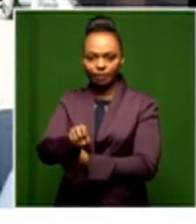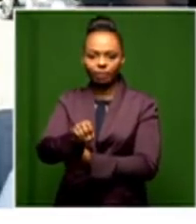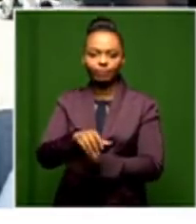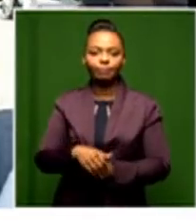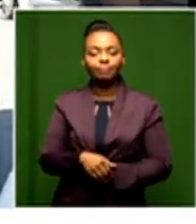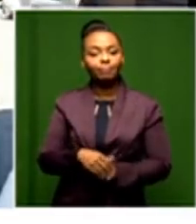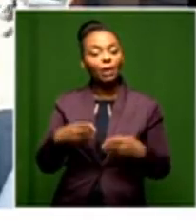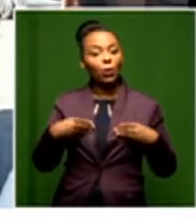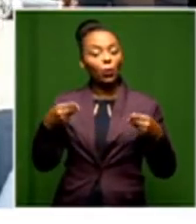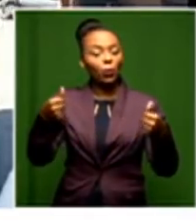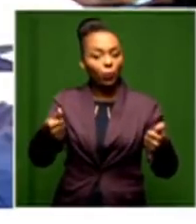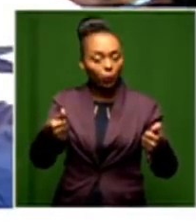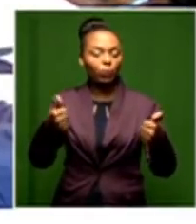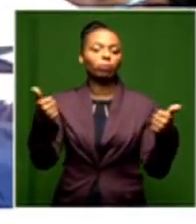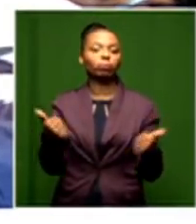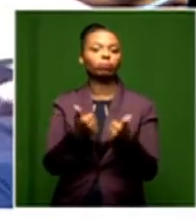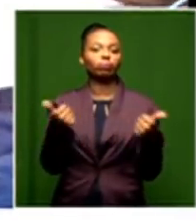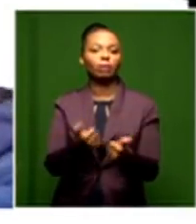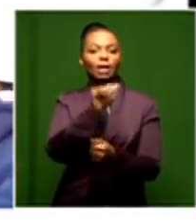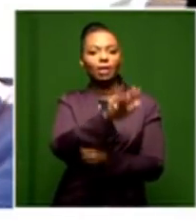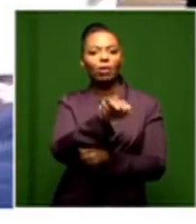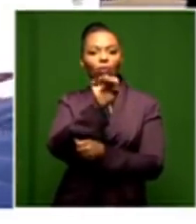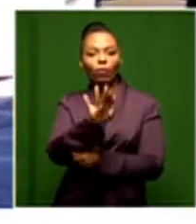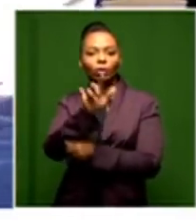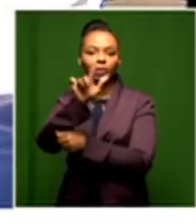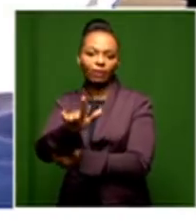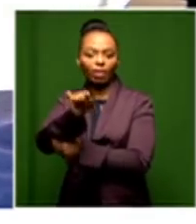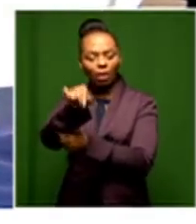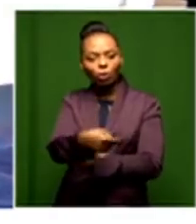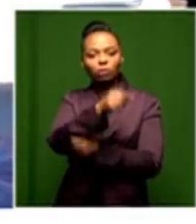1,192,570. Recoveries now stand at